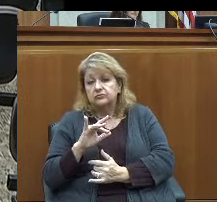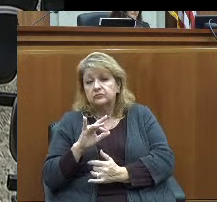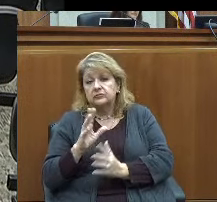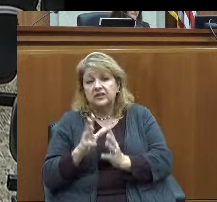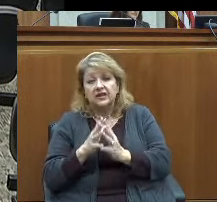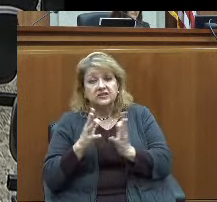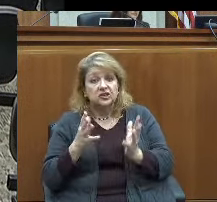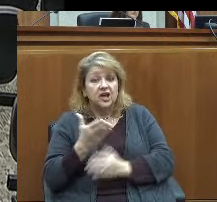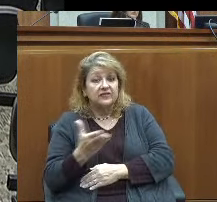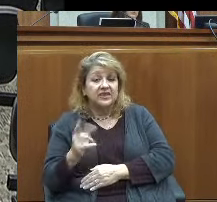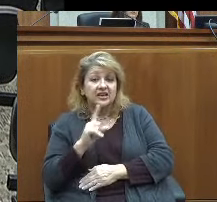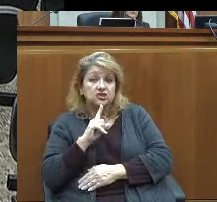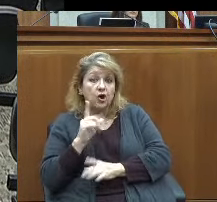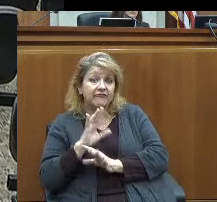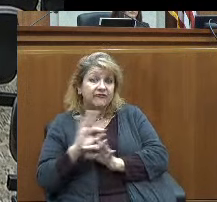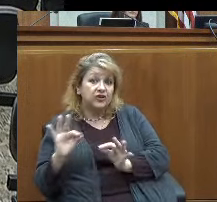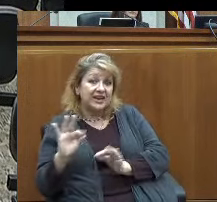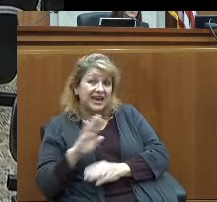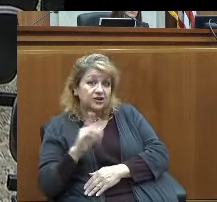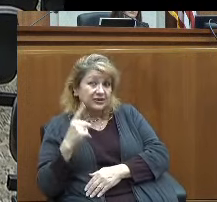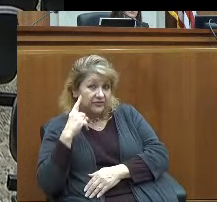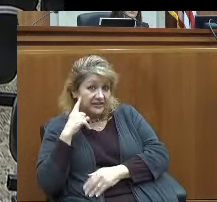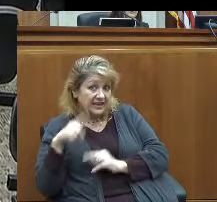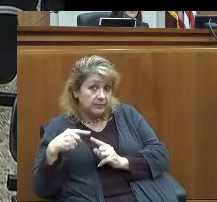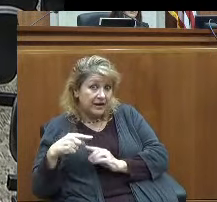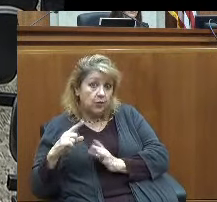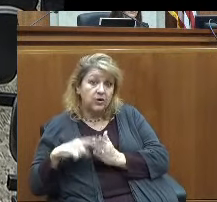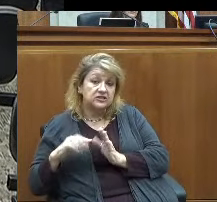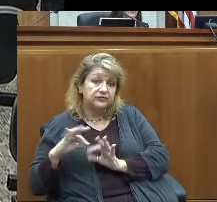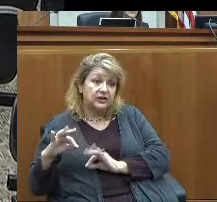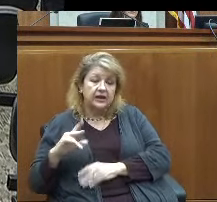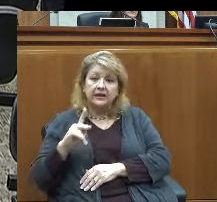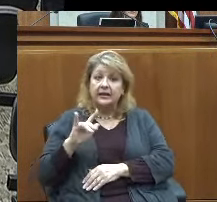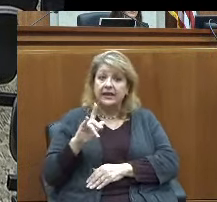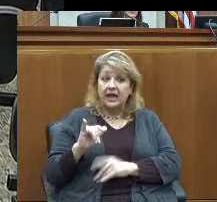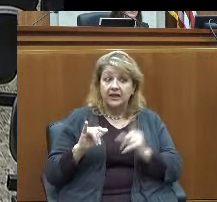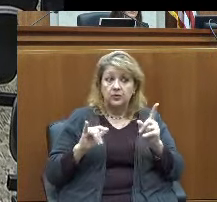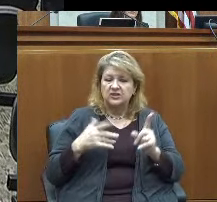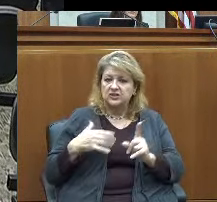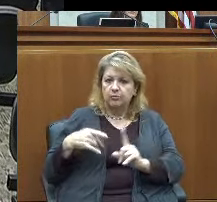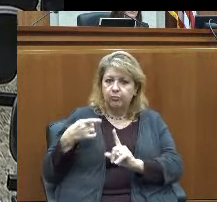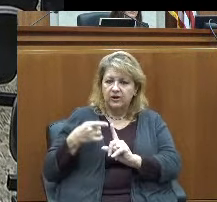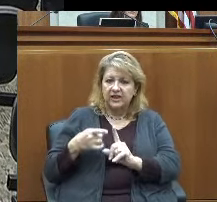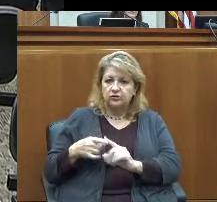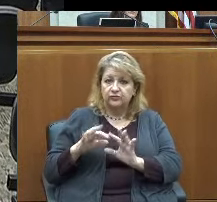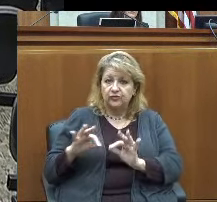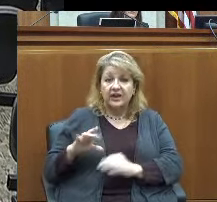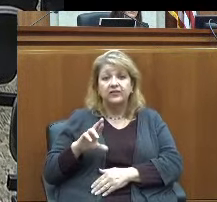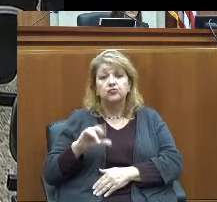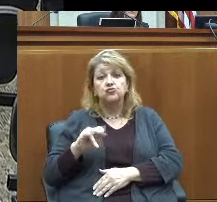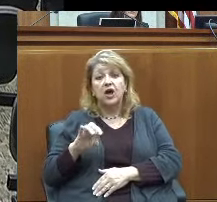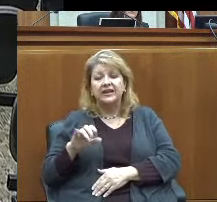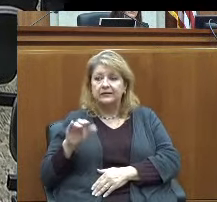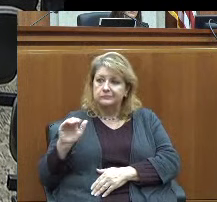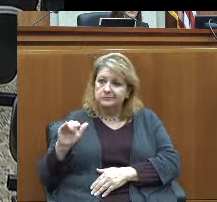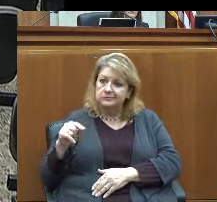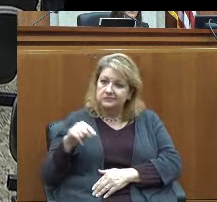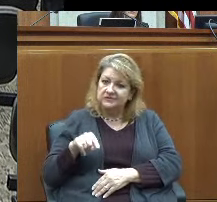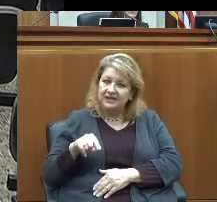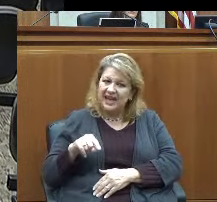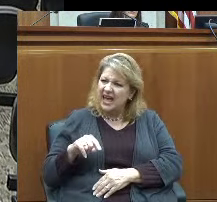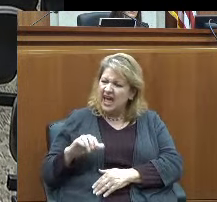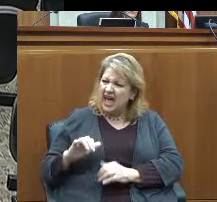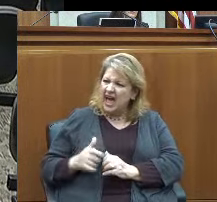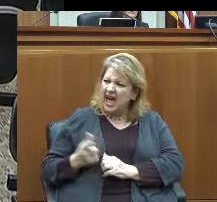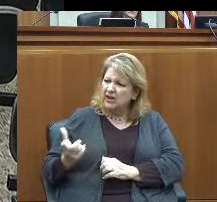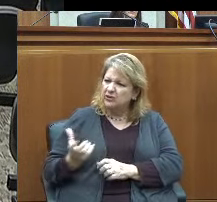there's a lot of things that are free that you don't think about. And actually, Kelly right here is one of the ones that pointed that out to me, and then Ronnie did too. It's like,